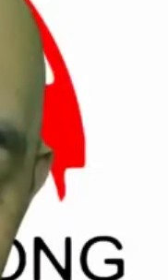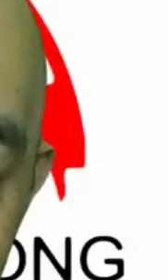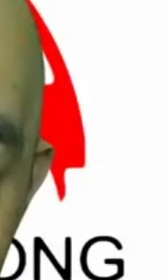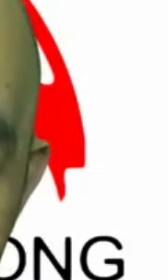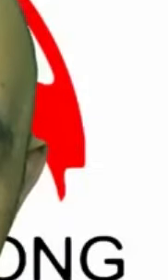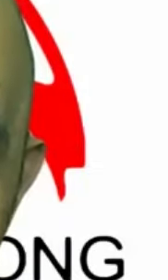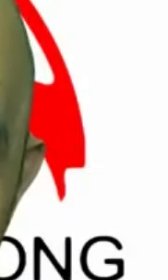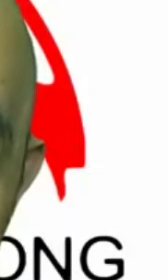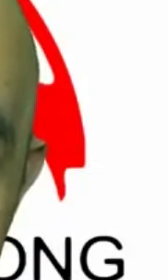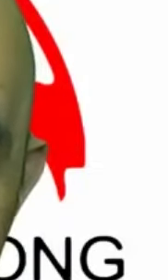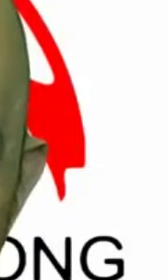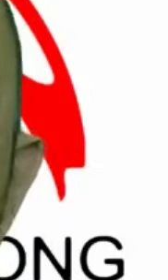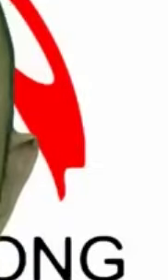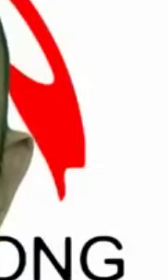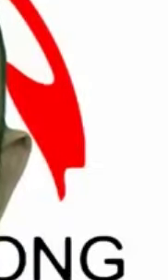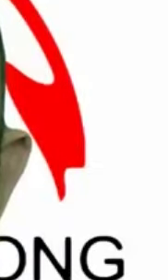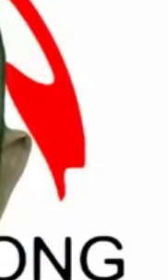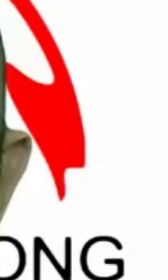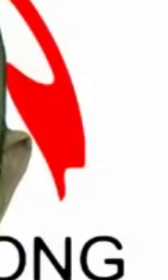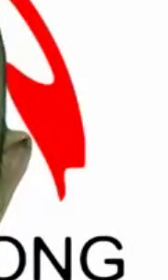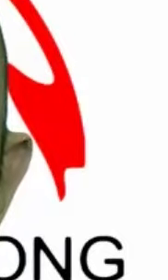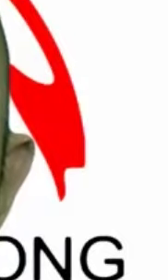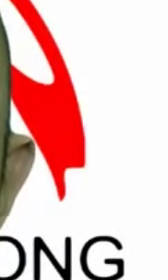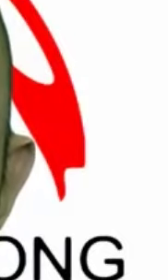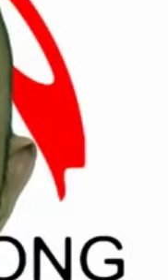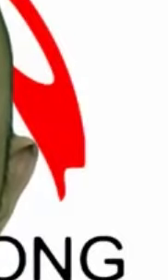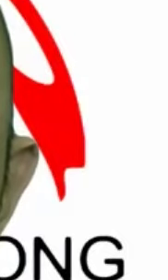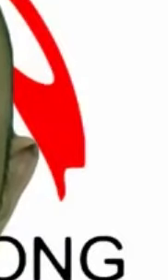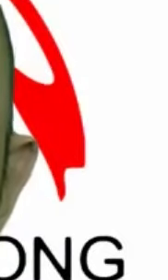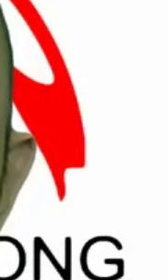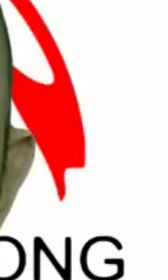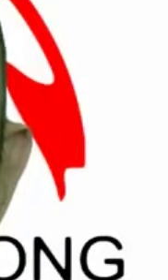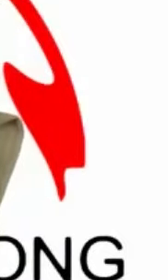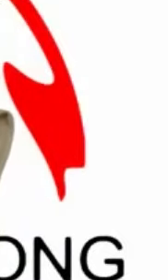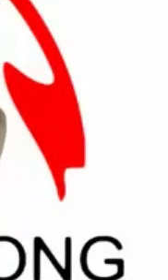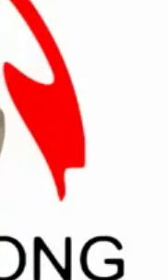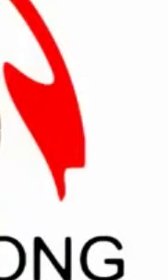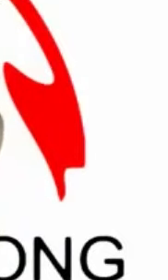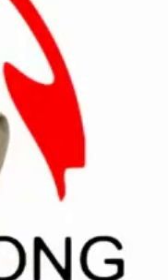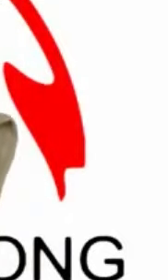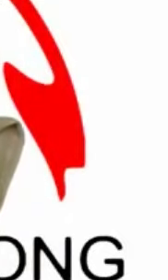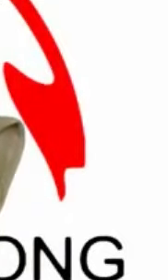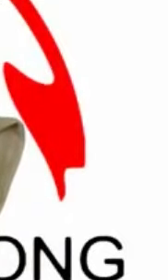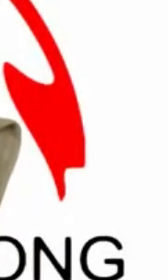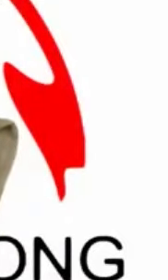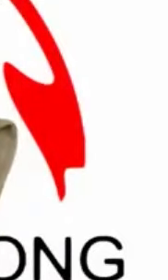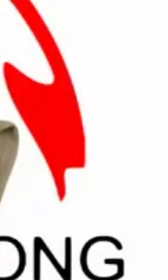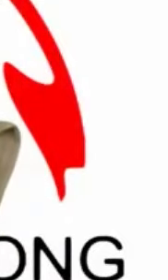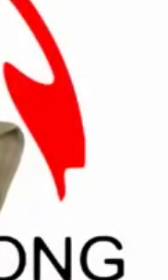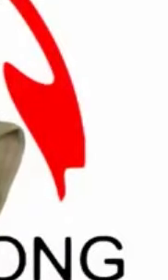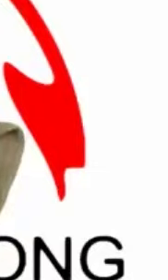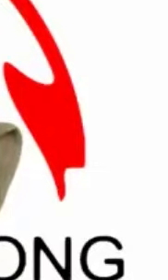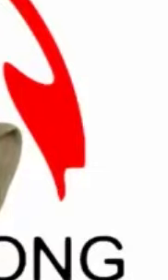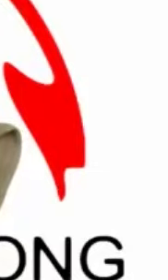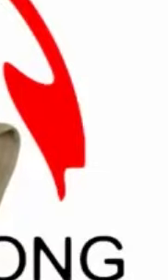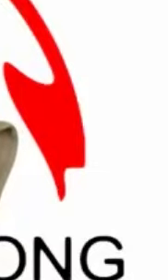disabilities. It's a huge number. But when we are trying to focus what's happening with people